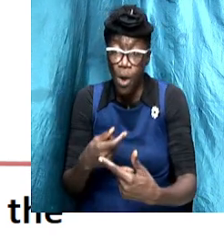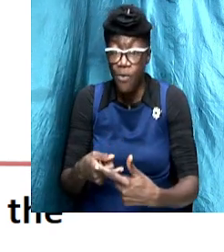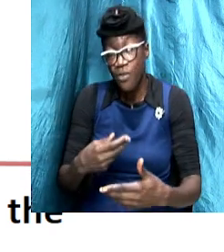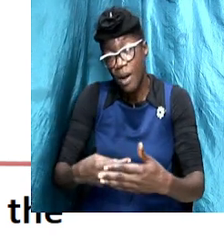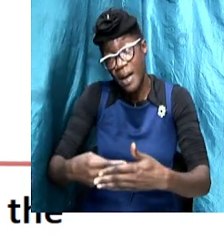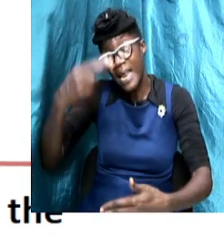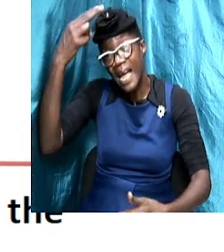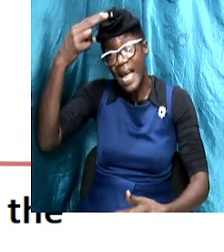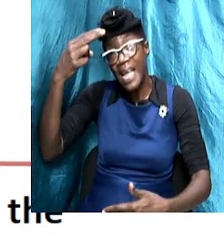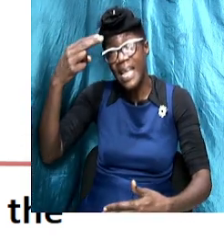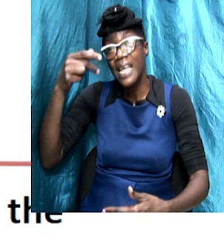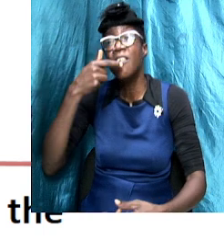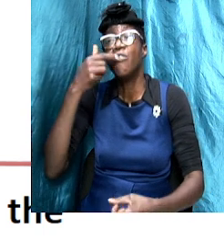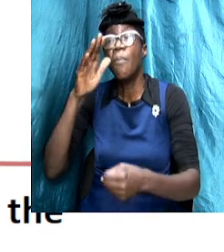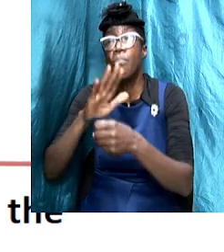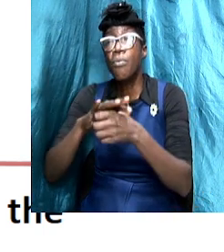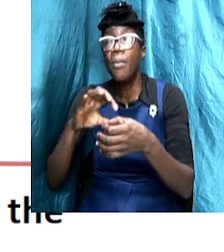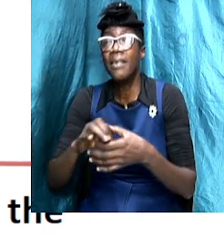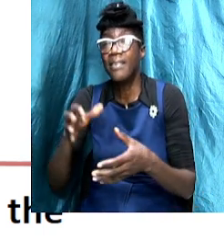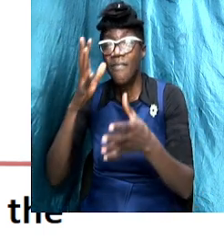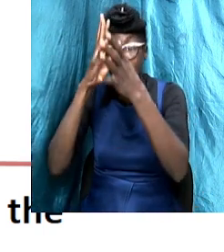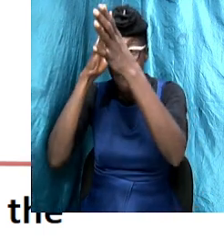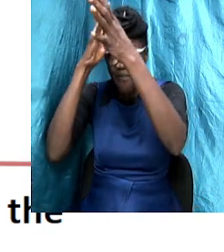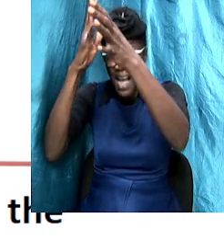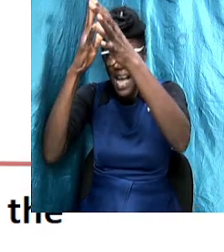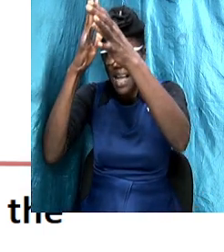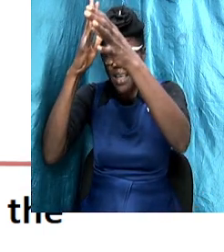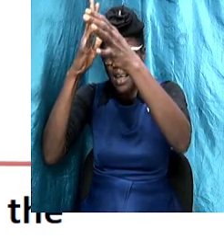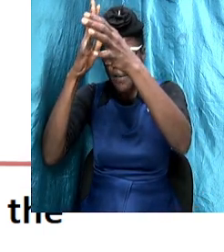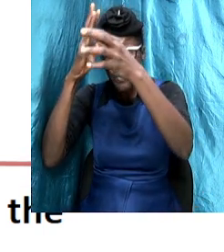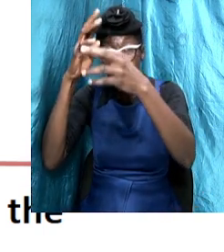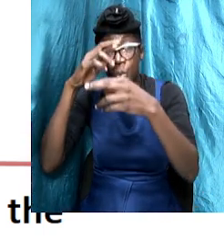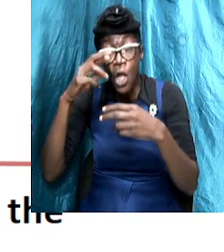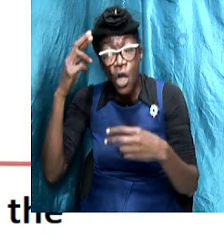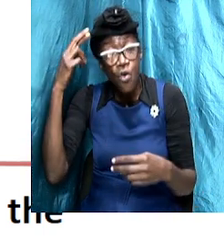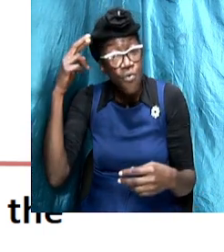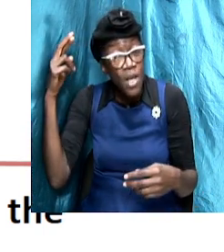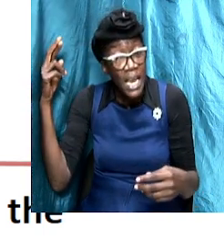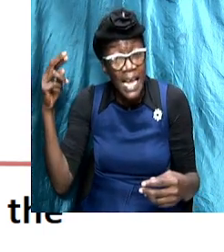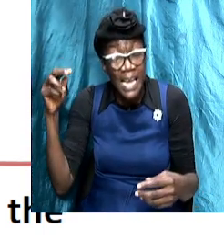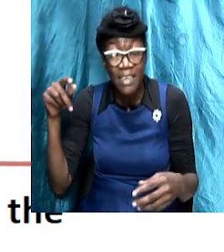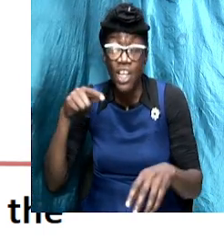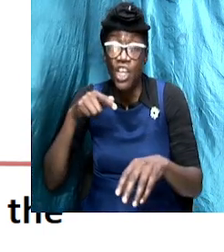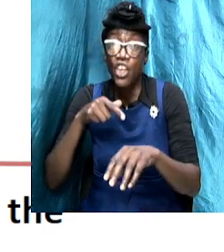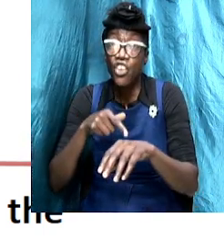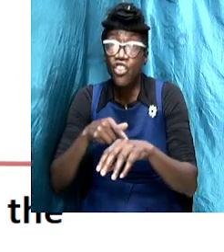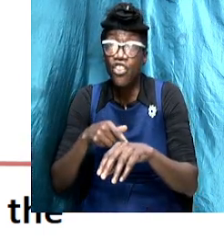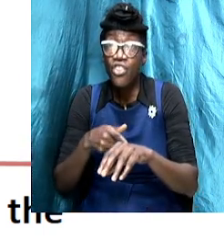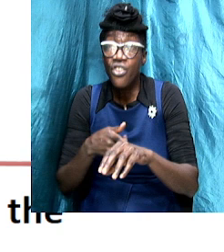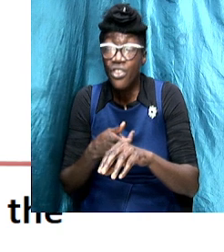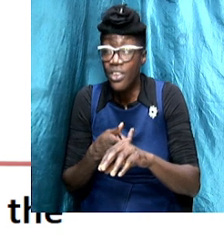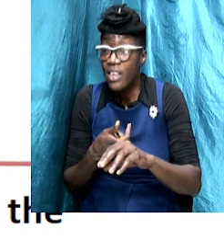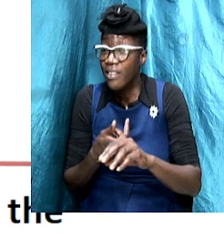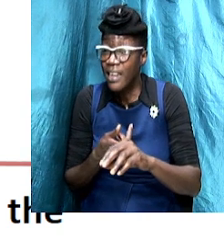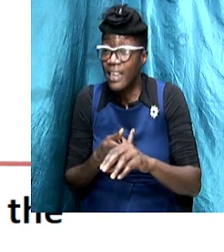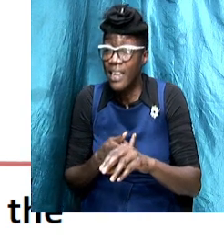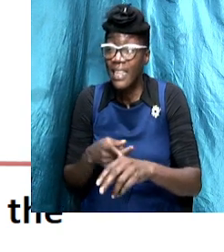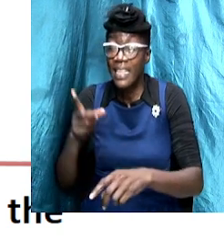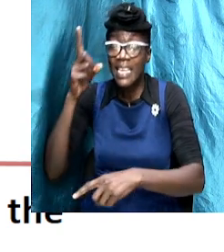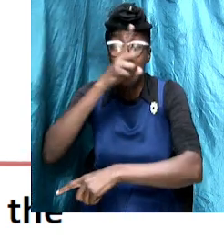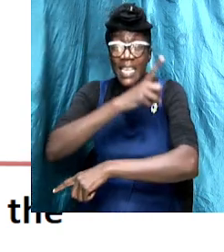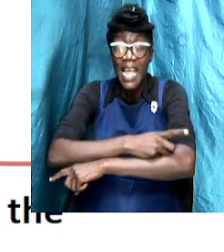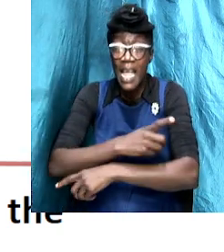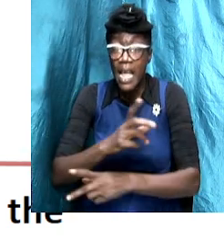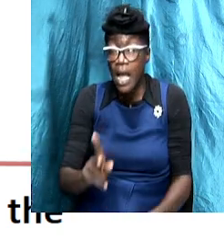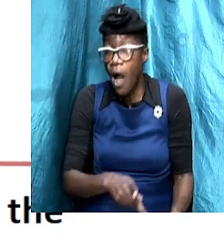the promise of the Father. And we realize that the church started on the day of Pentecost in Jerusalem. You see, nowadays